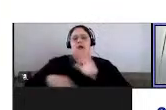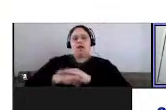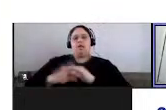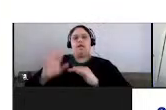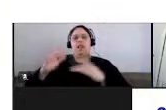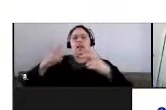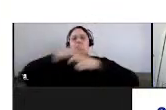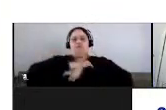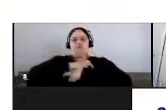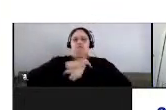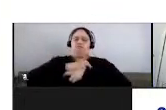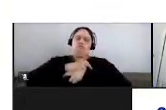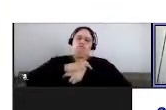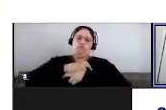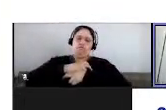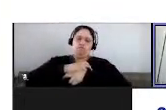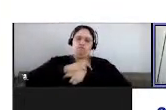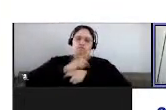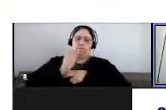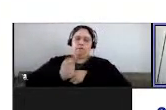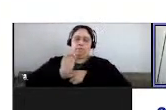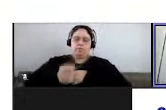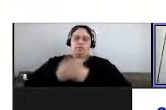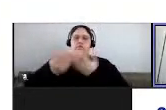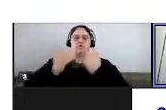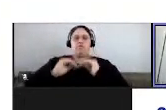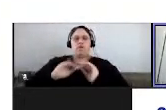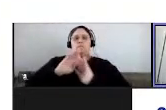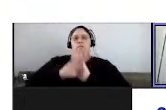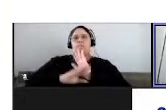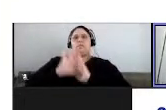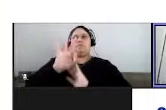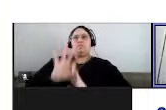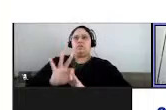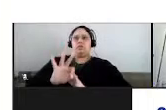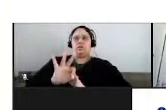gratuity. Then going on to Program 3,